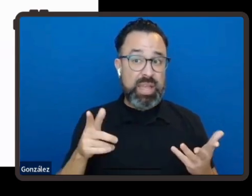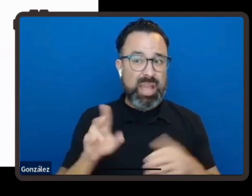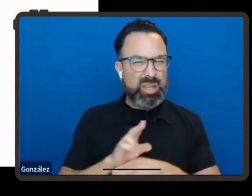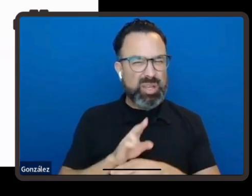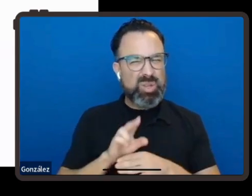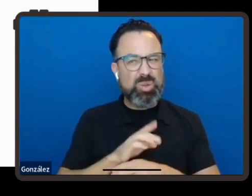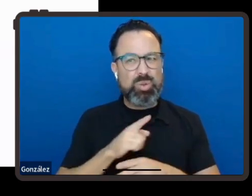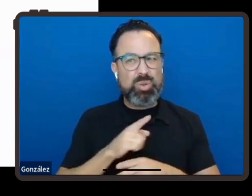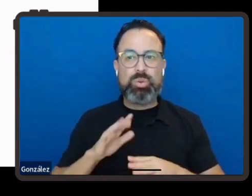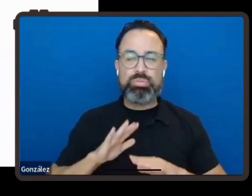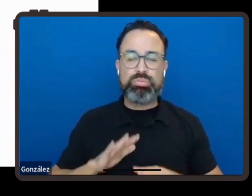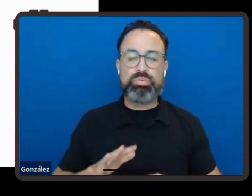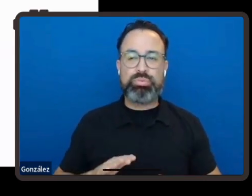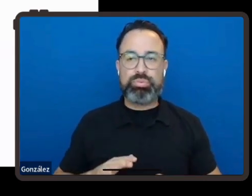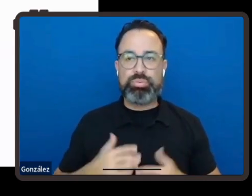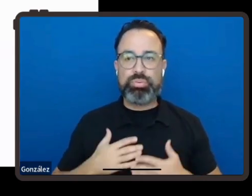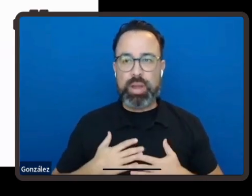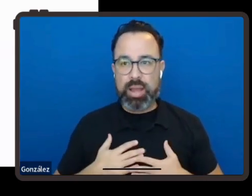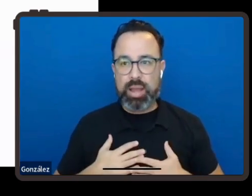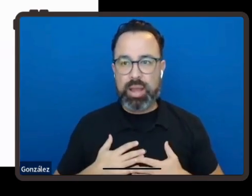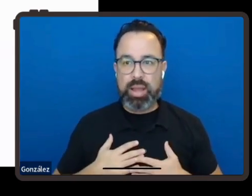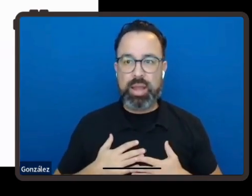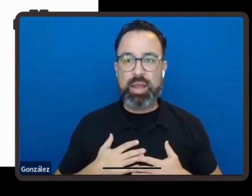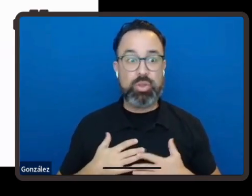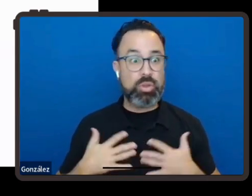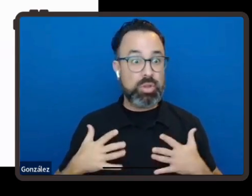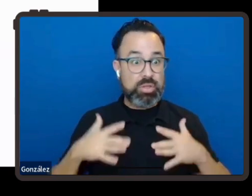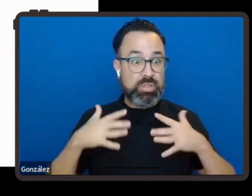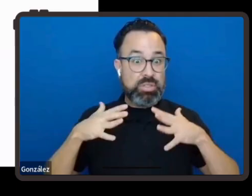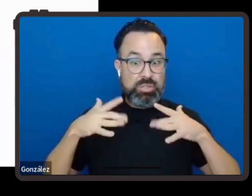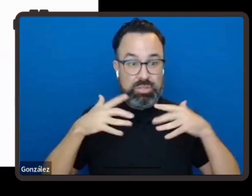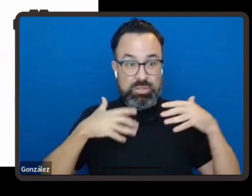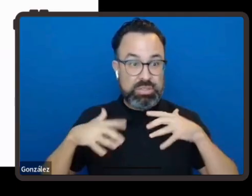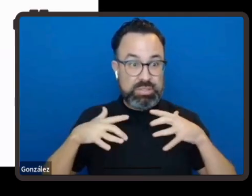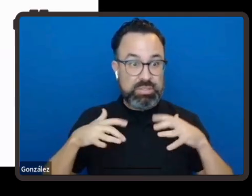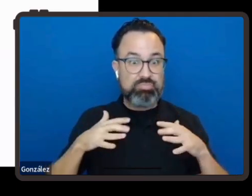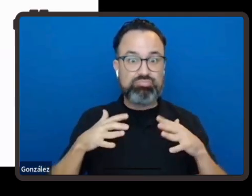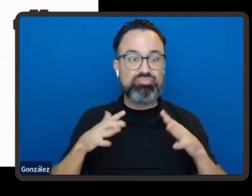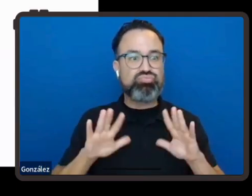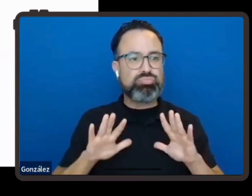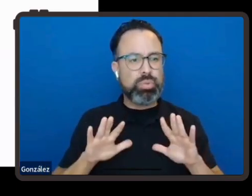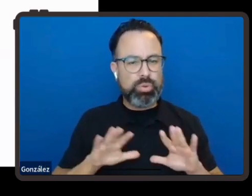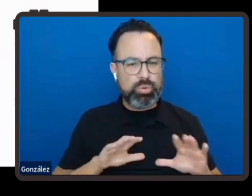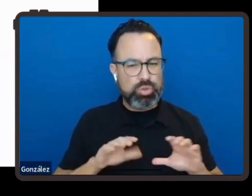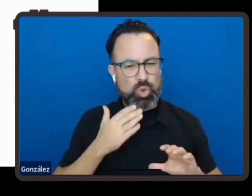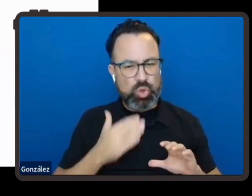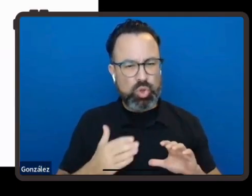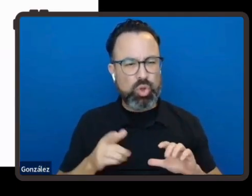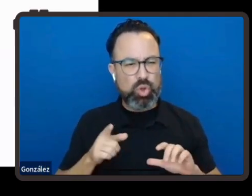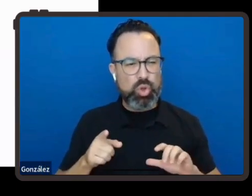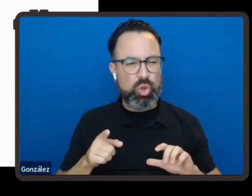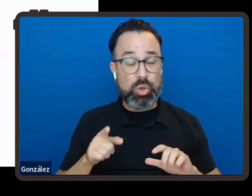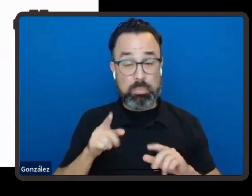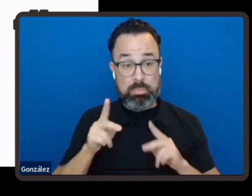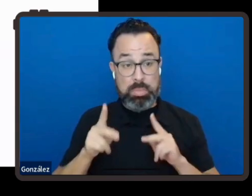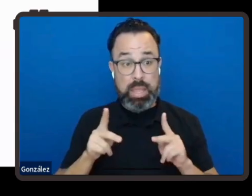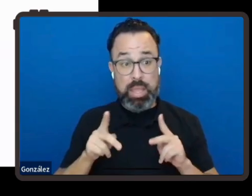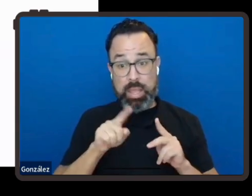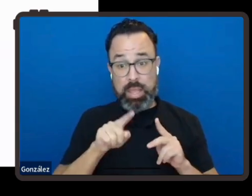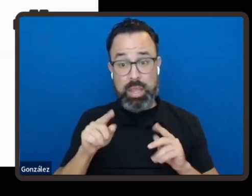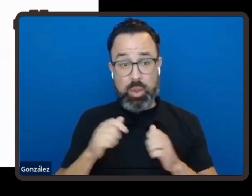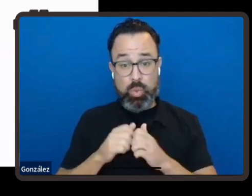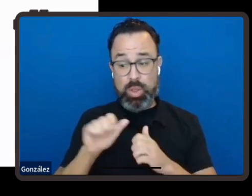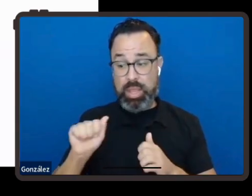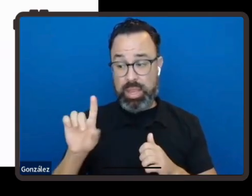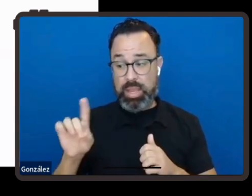nervous system down. It does well for a bit of ADHD in the morning. Clonidine you have to really use a couple of times a day, but